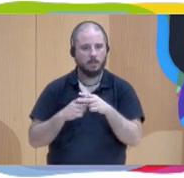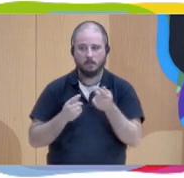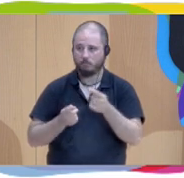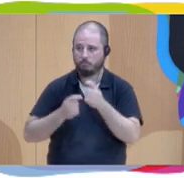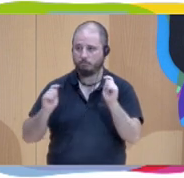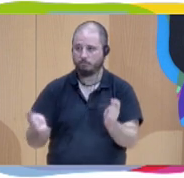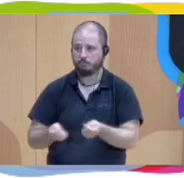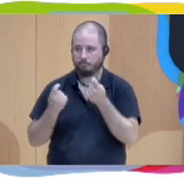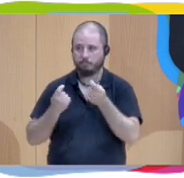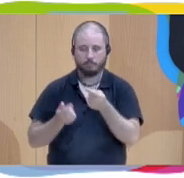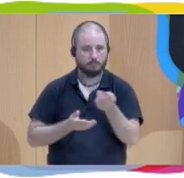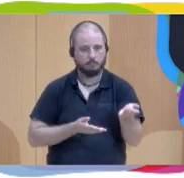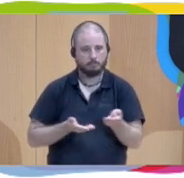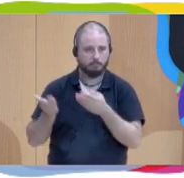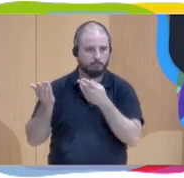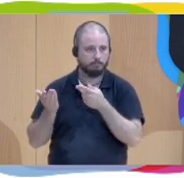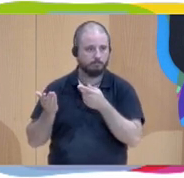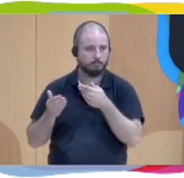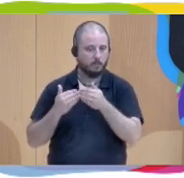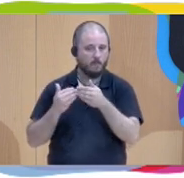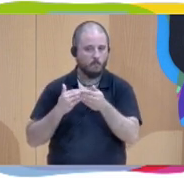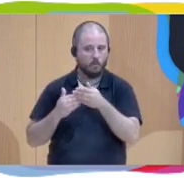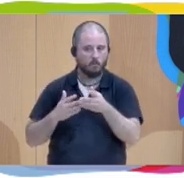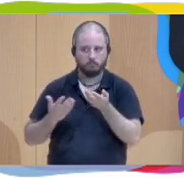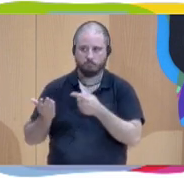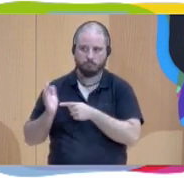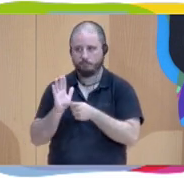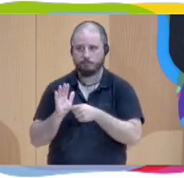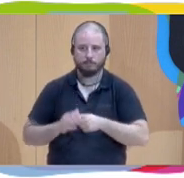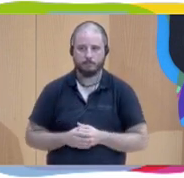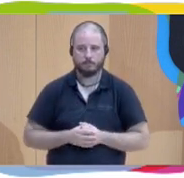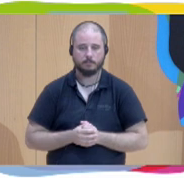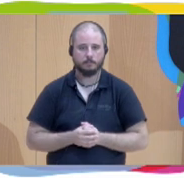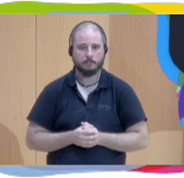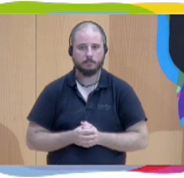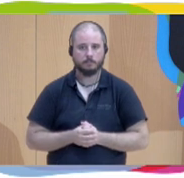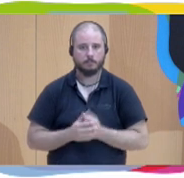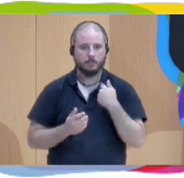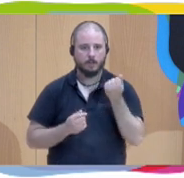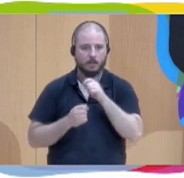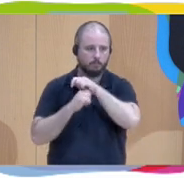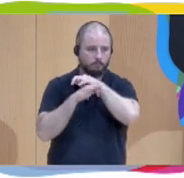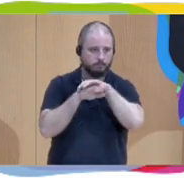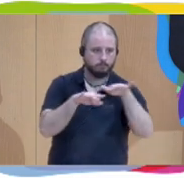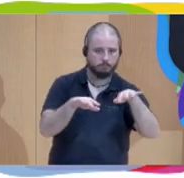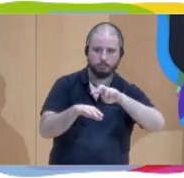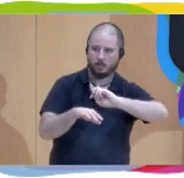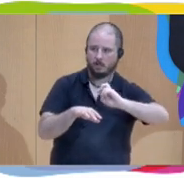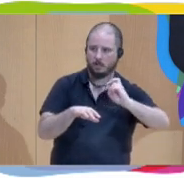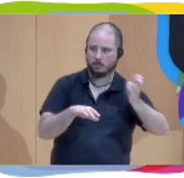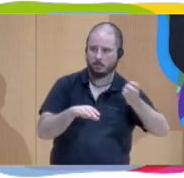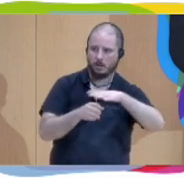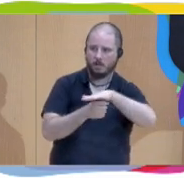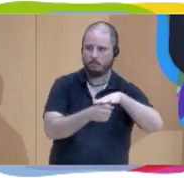later on. Also expanding to the other fields was suggested that it should be